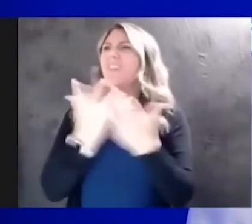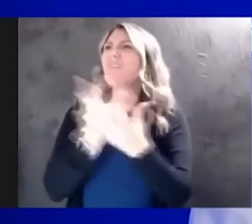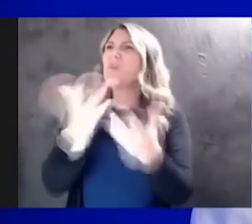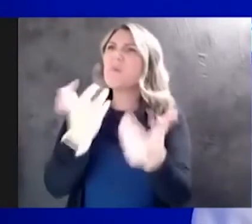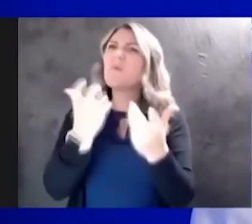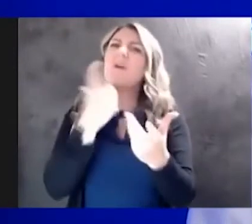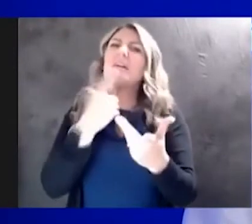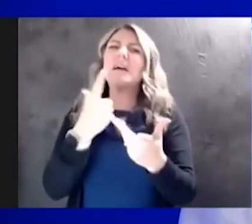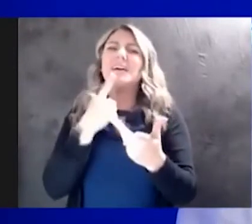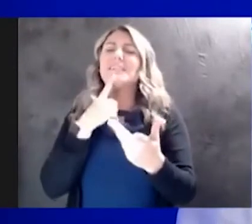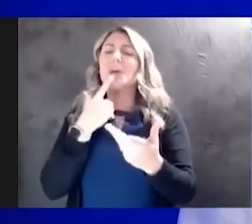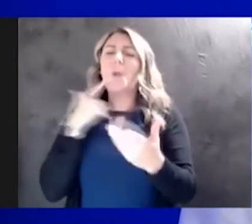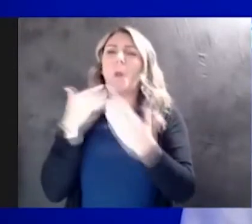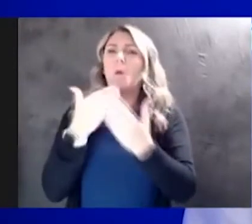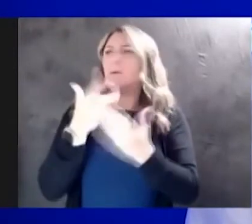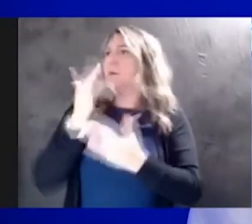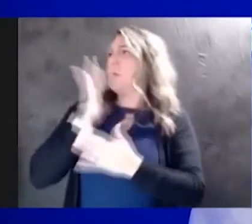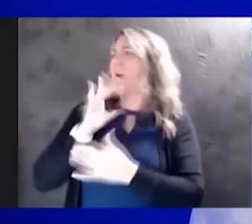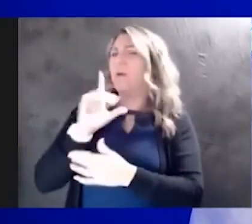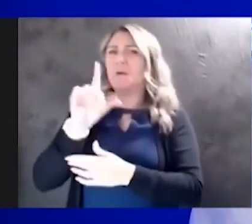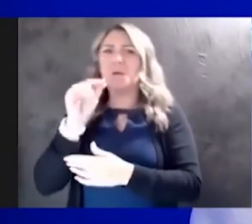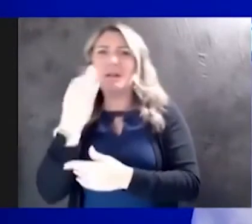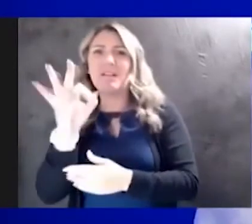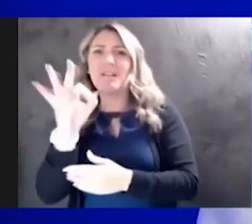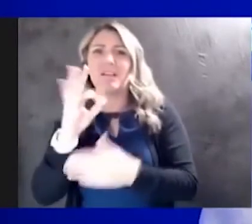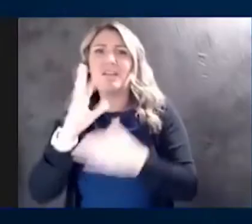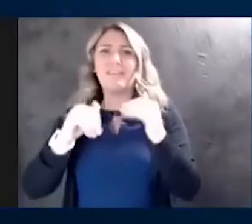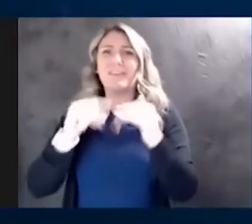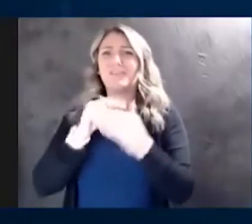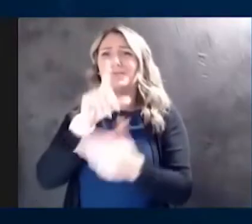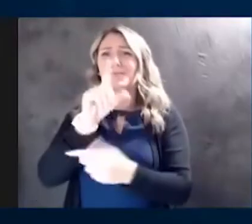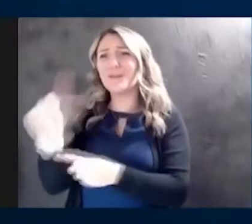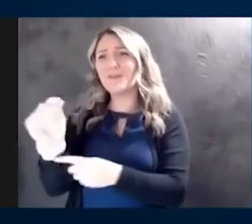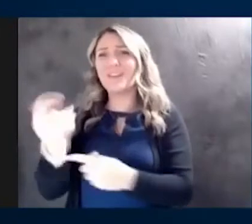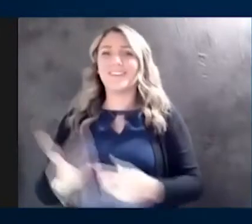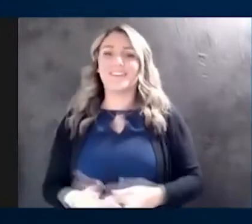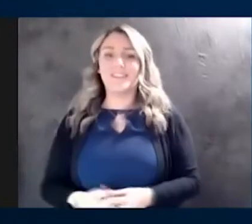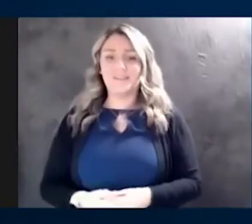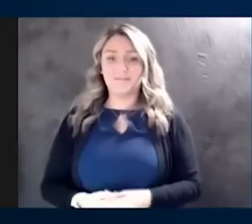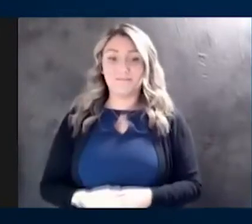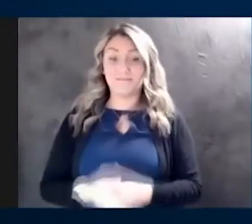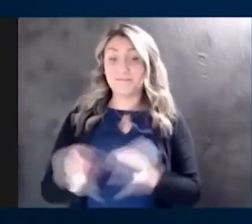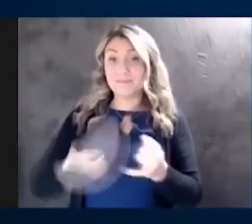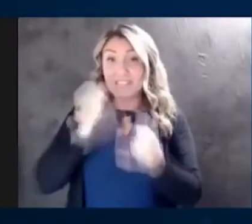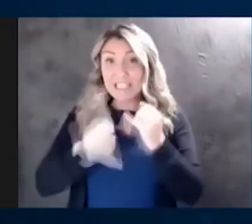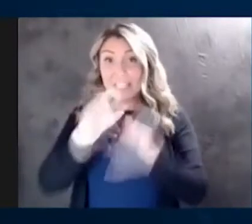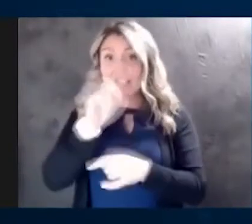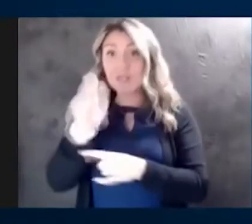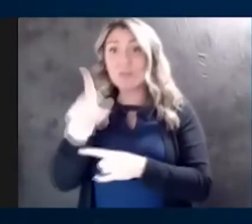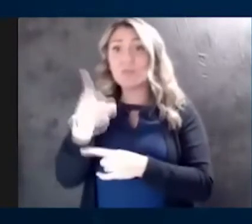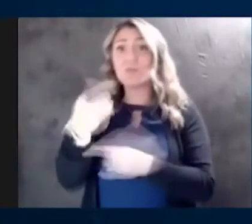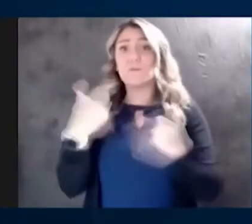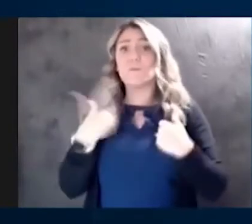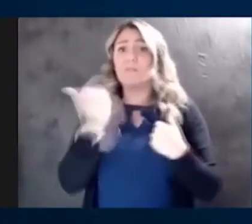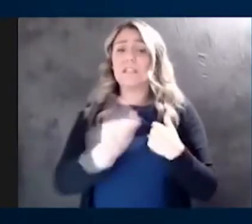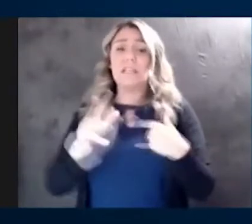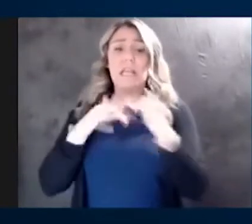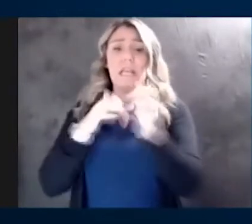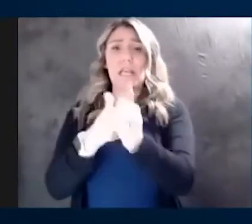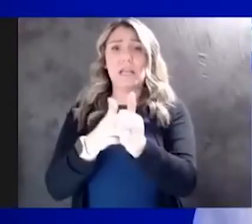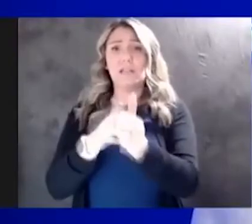2019 than we were doing in 2020. And last question is, do you have any update on